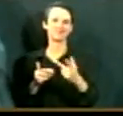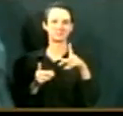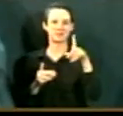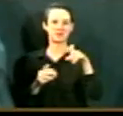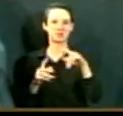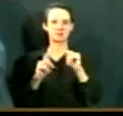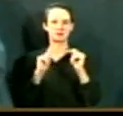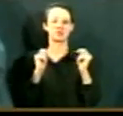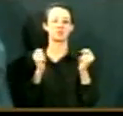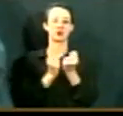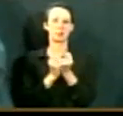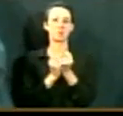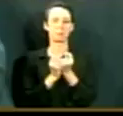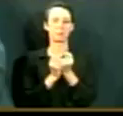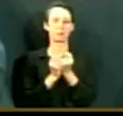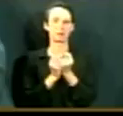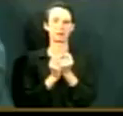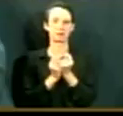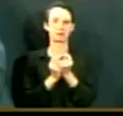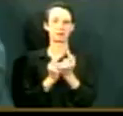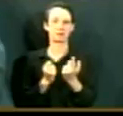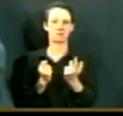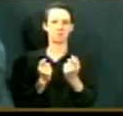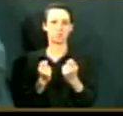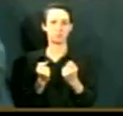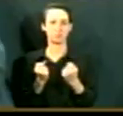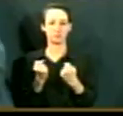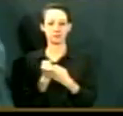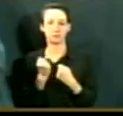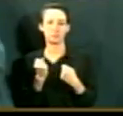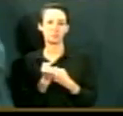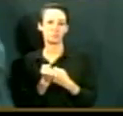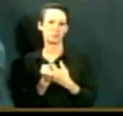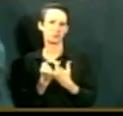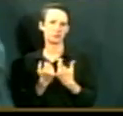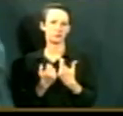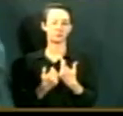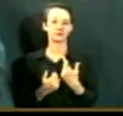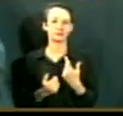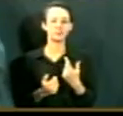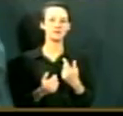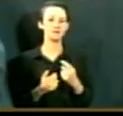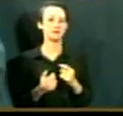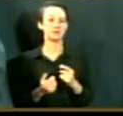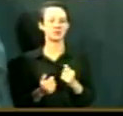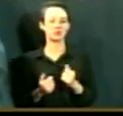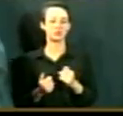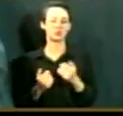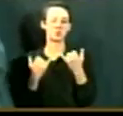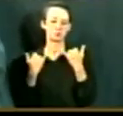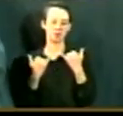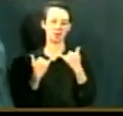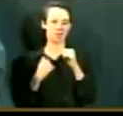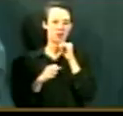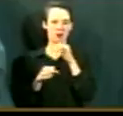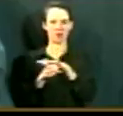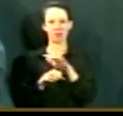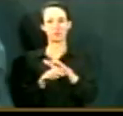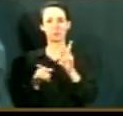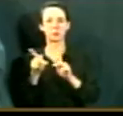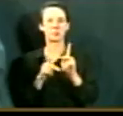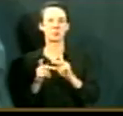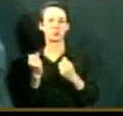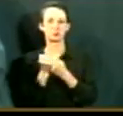be a team effort. We don't have all the players on the baseball field to make it a winning game right now. So I just want that